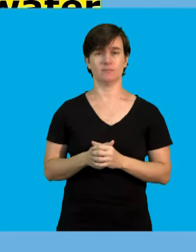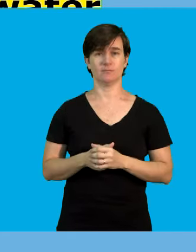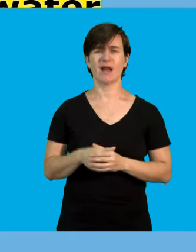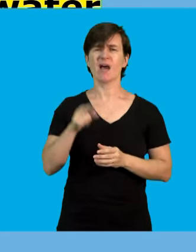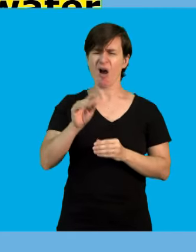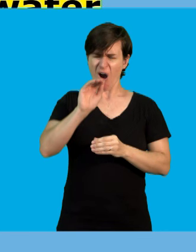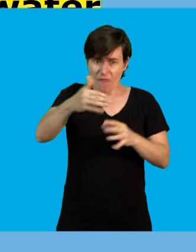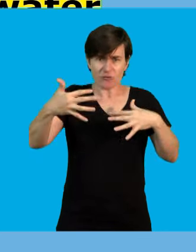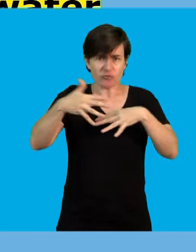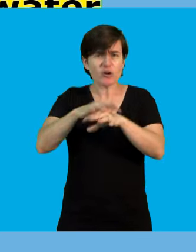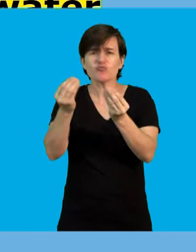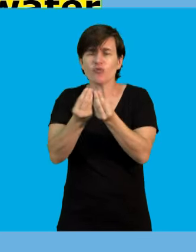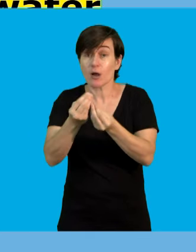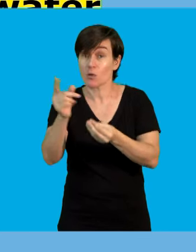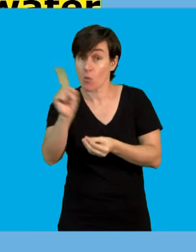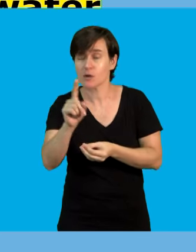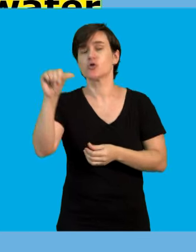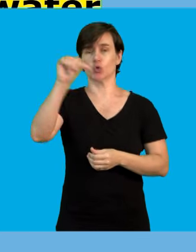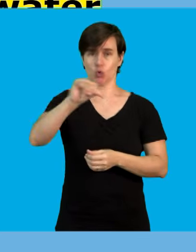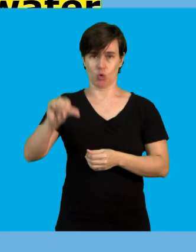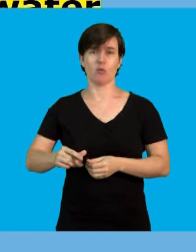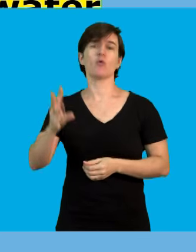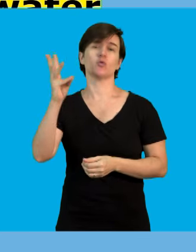salt plus water as the products that are going to be